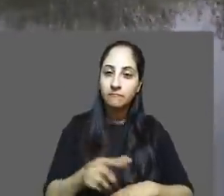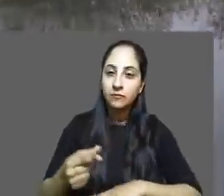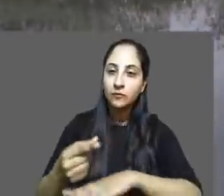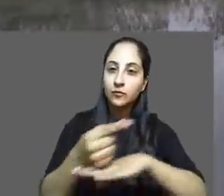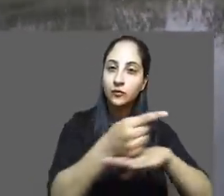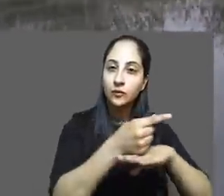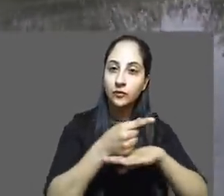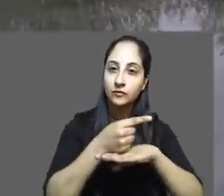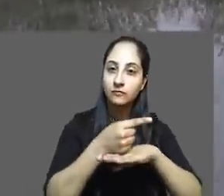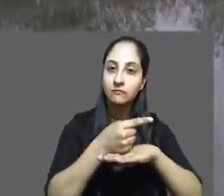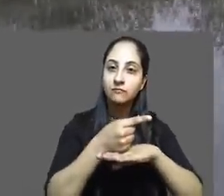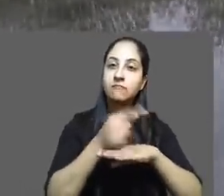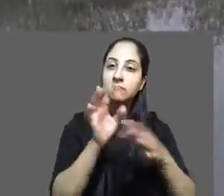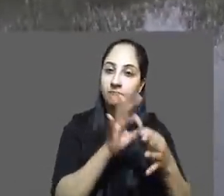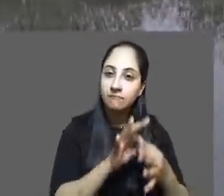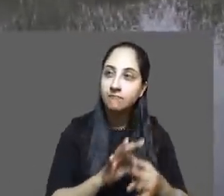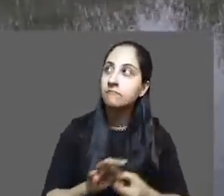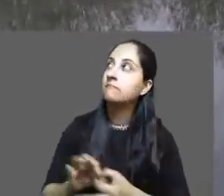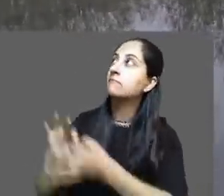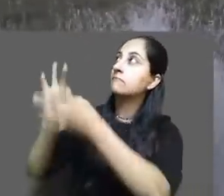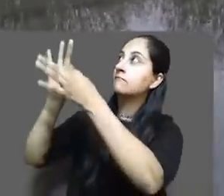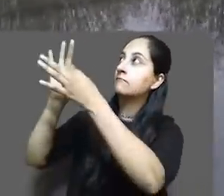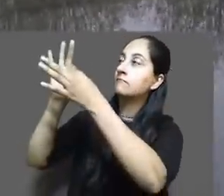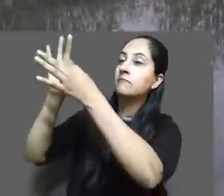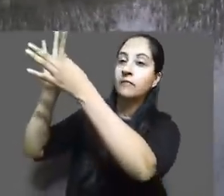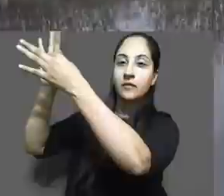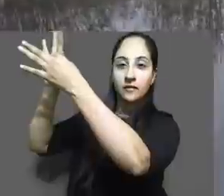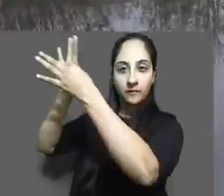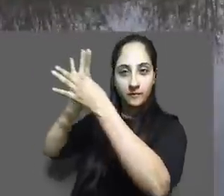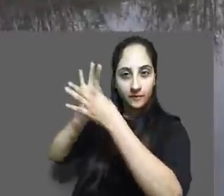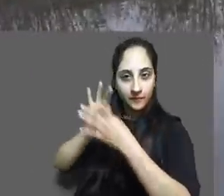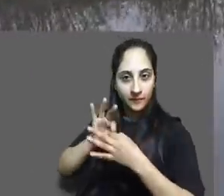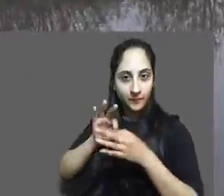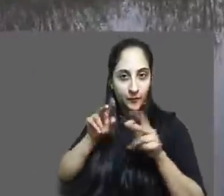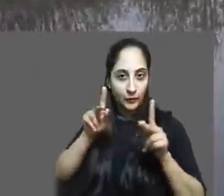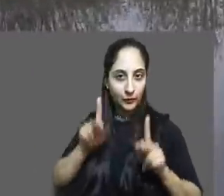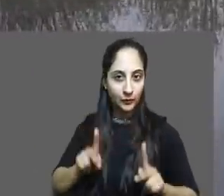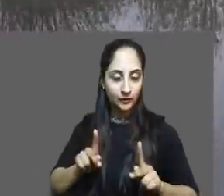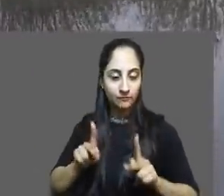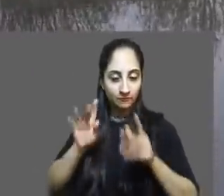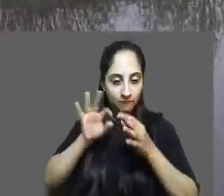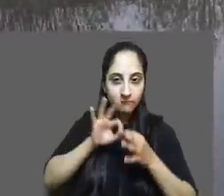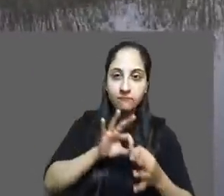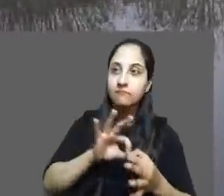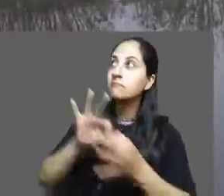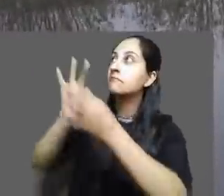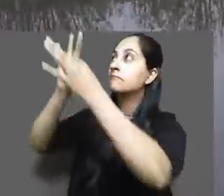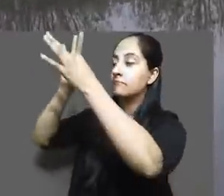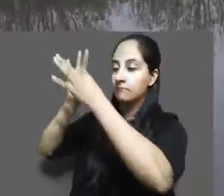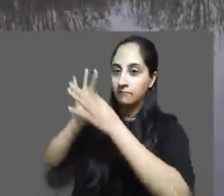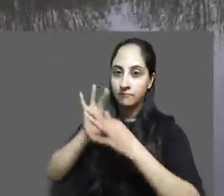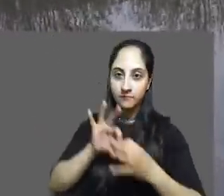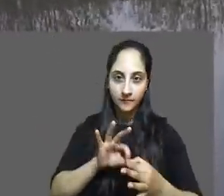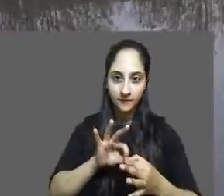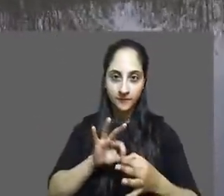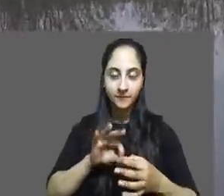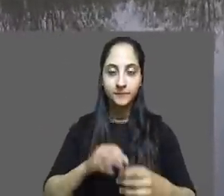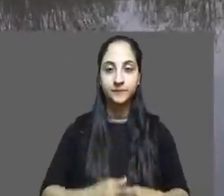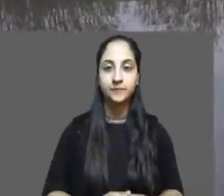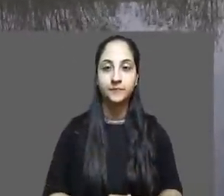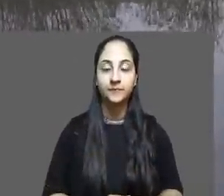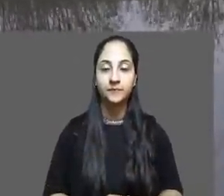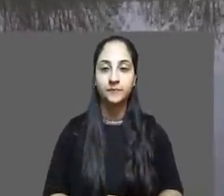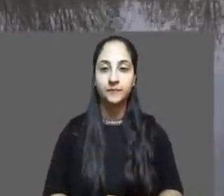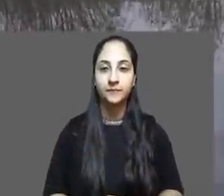Gardens are a place where the ephemeral meets the eternal, and where the eternal meets the hand of